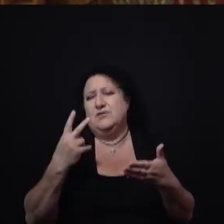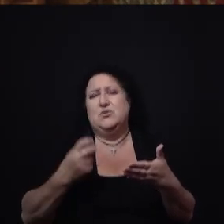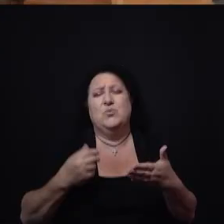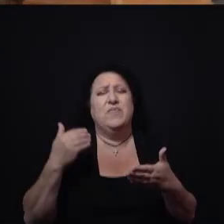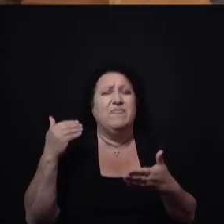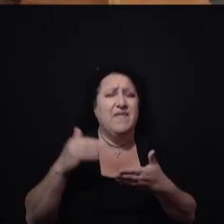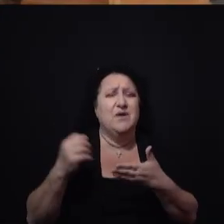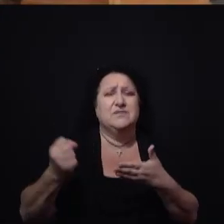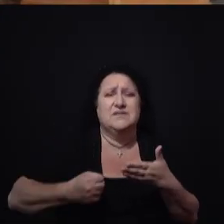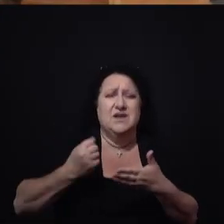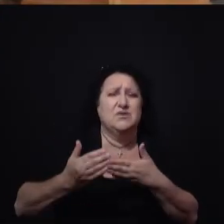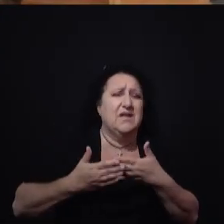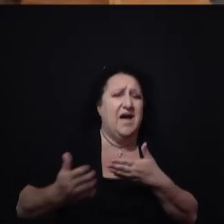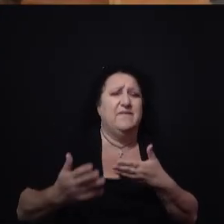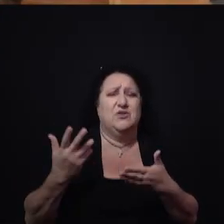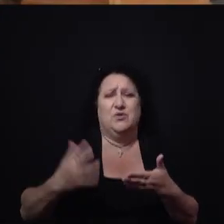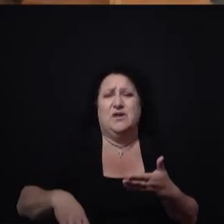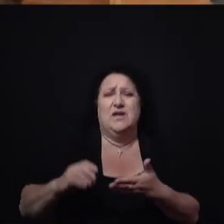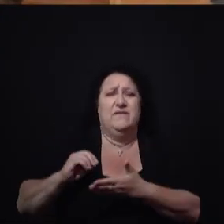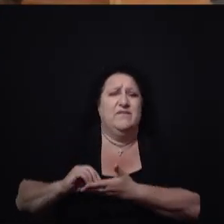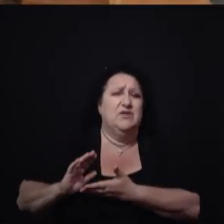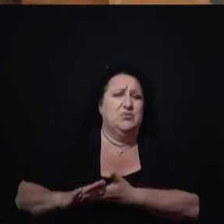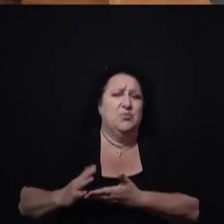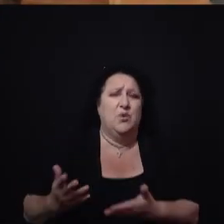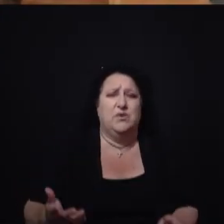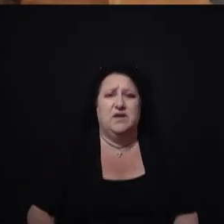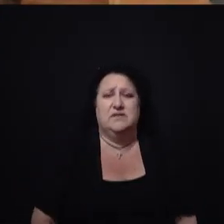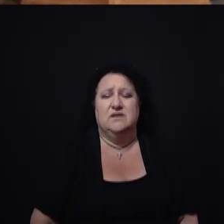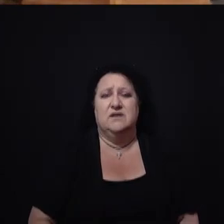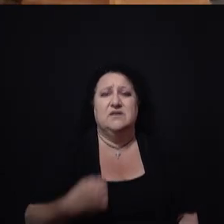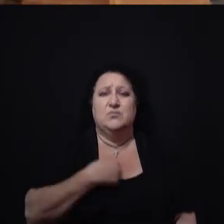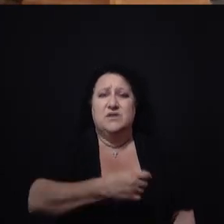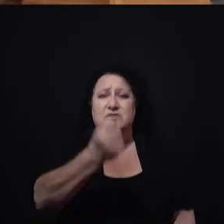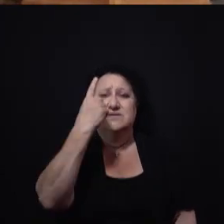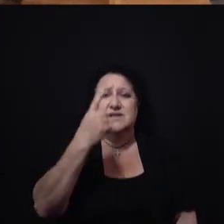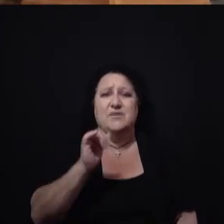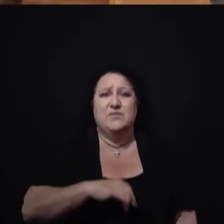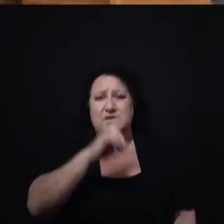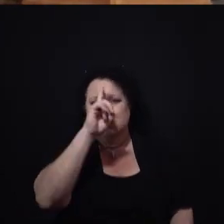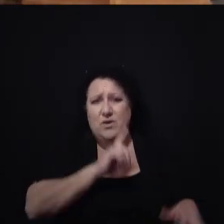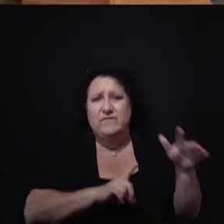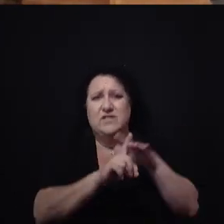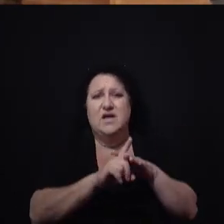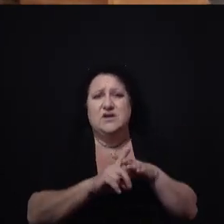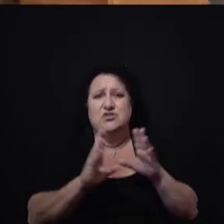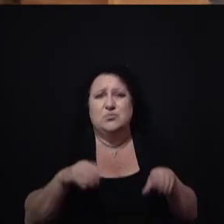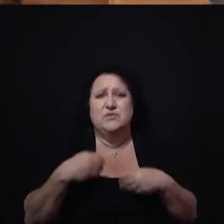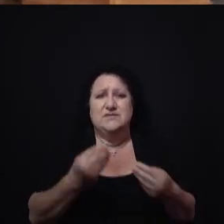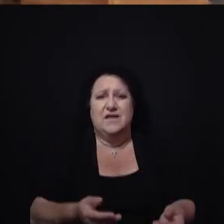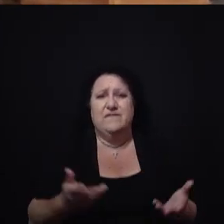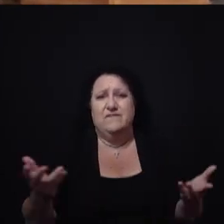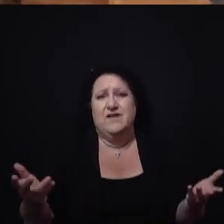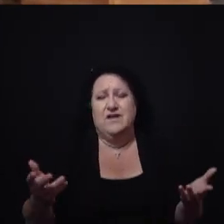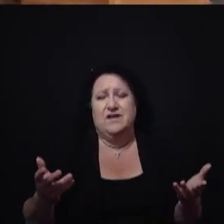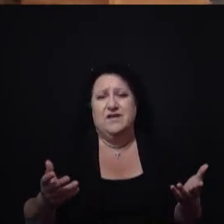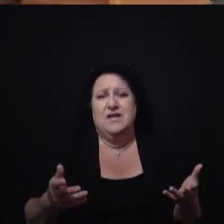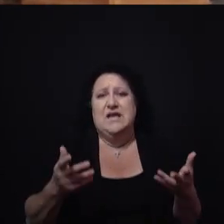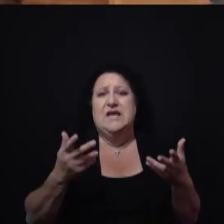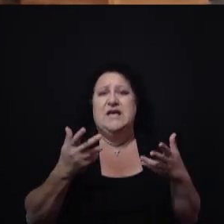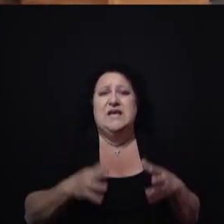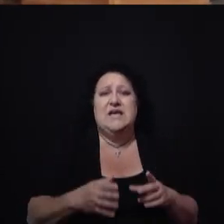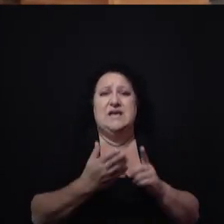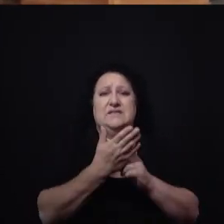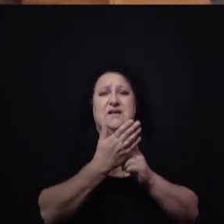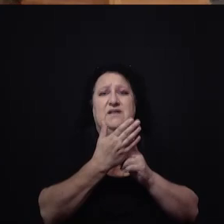it. Because we have to understand that as this revelation was given to him, as he was knocked down, he was the one who was the persecutor,